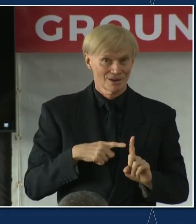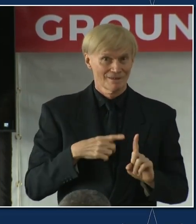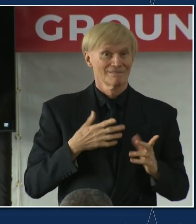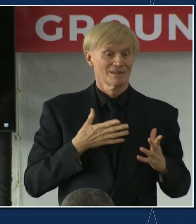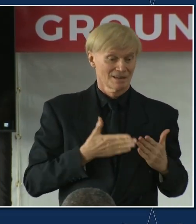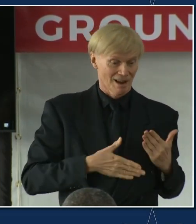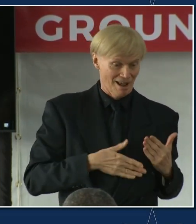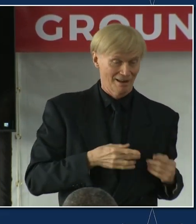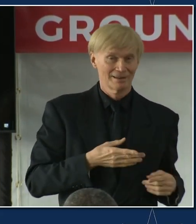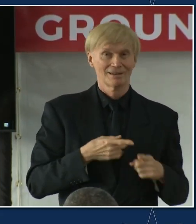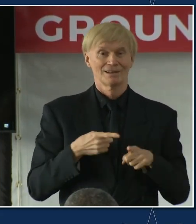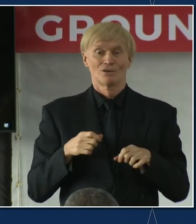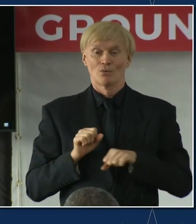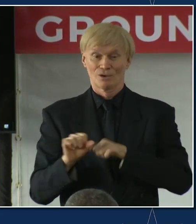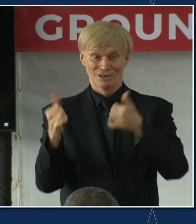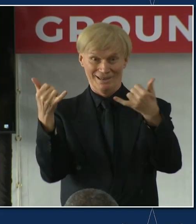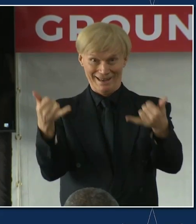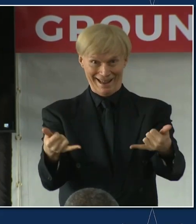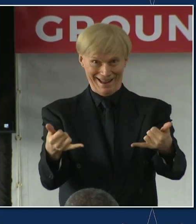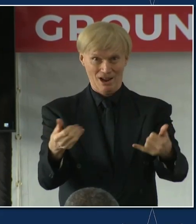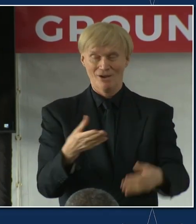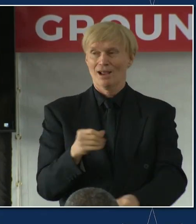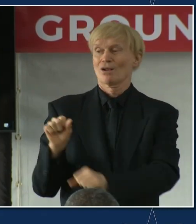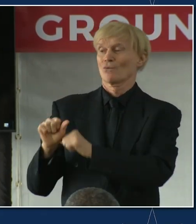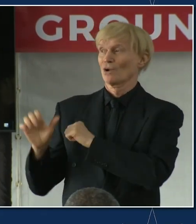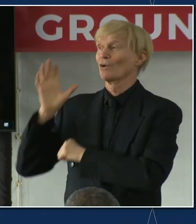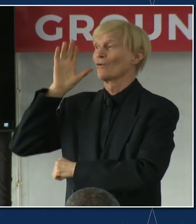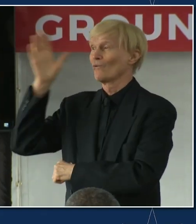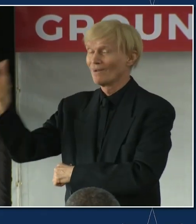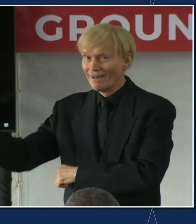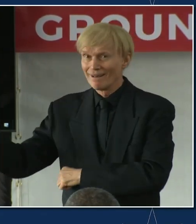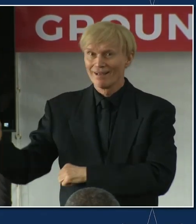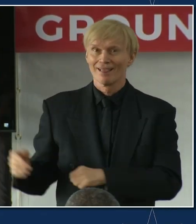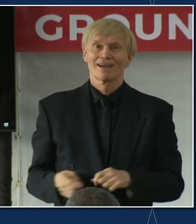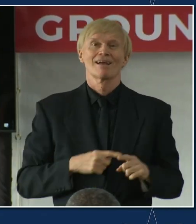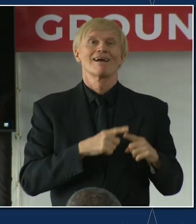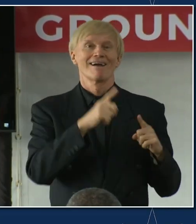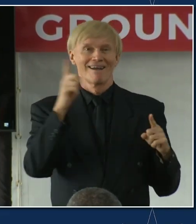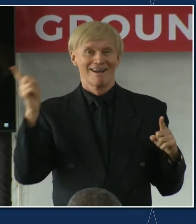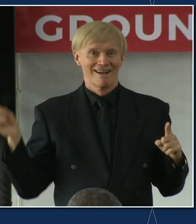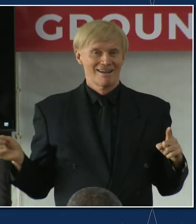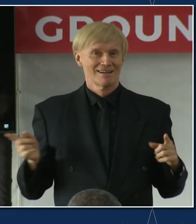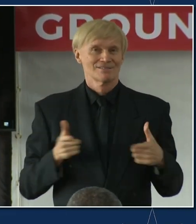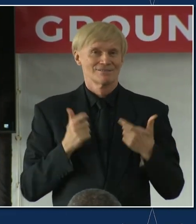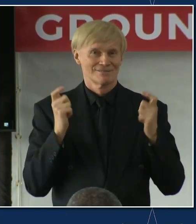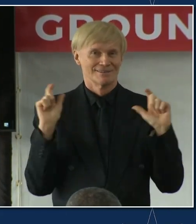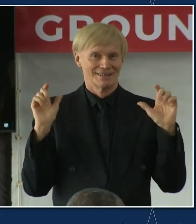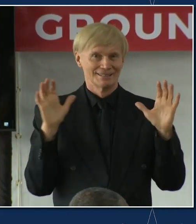are doing, and for the work you will continue to do as a great leader of this city.